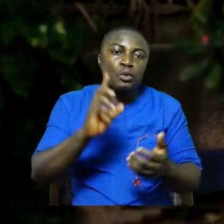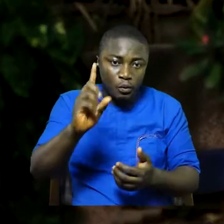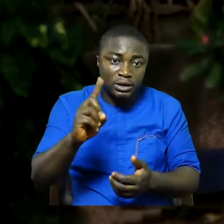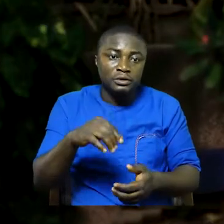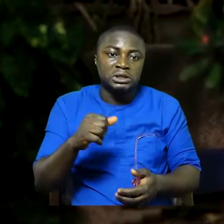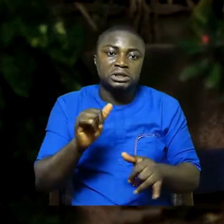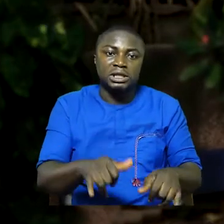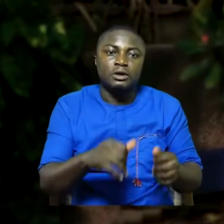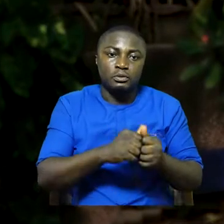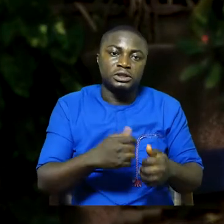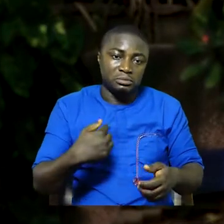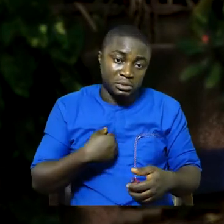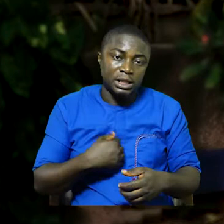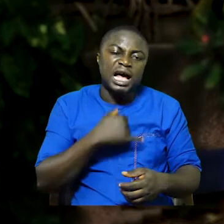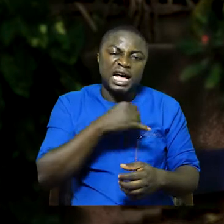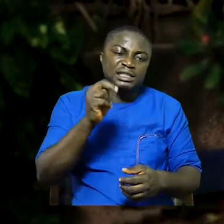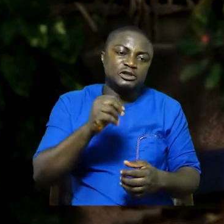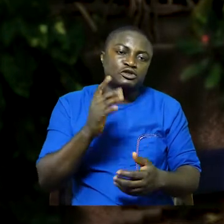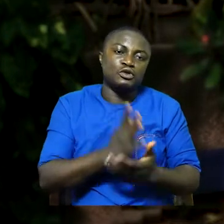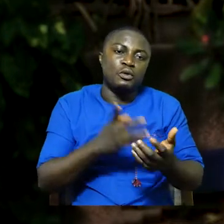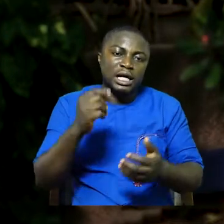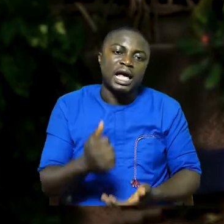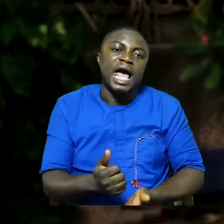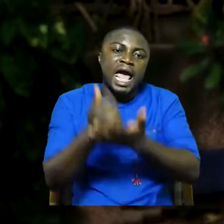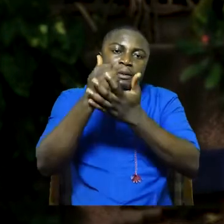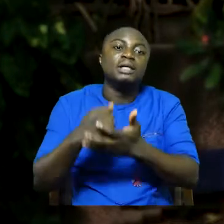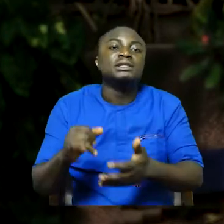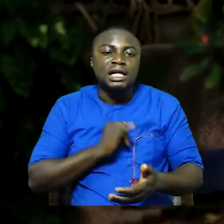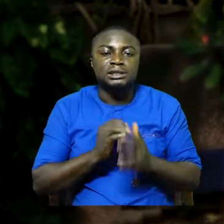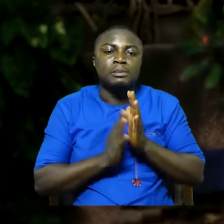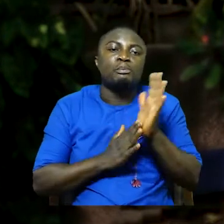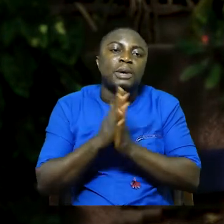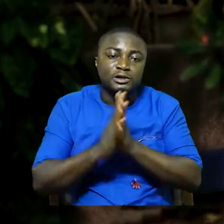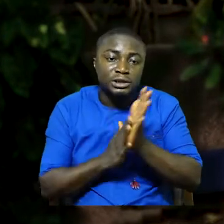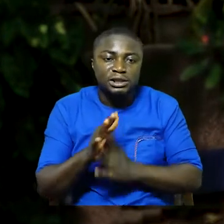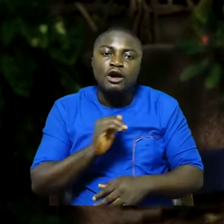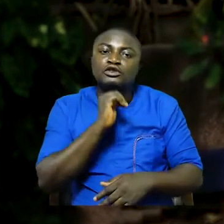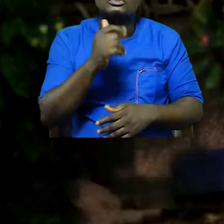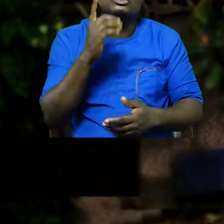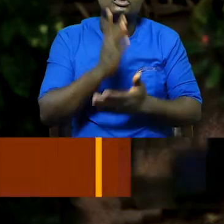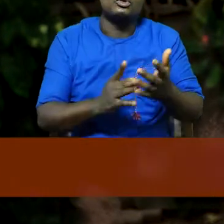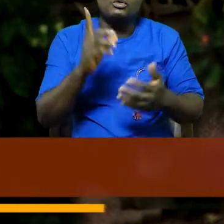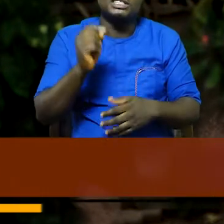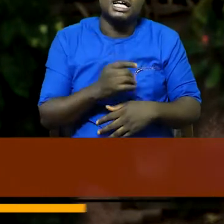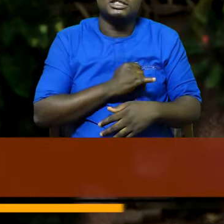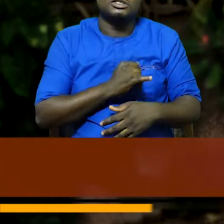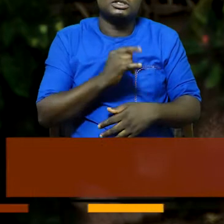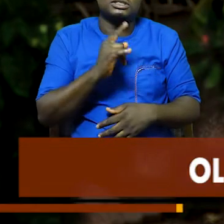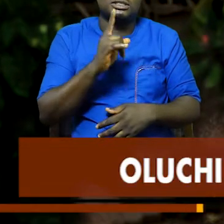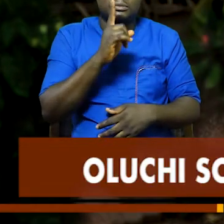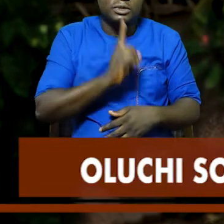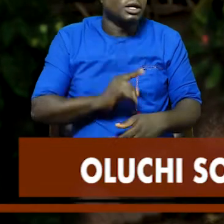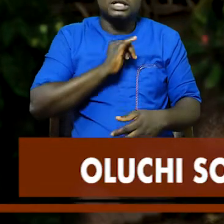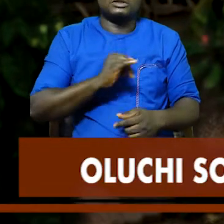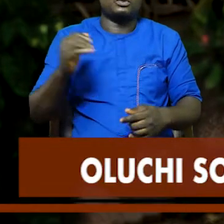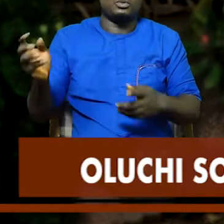someone to stay with me, but it has to be someone that really is passionate about helping, not someone that is grudgingly going to be